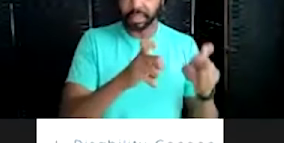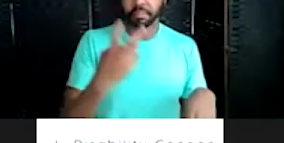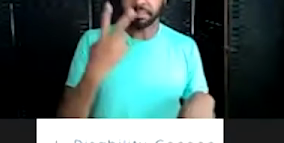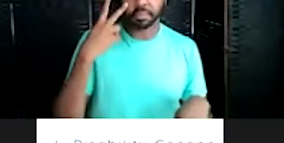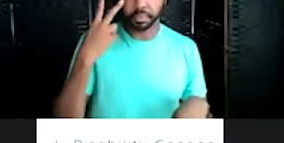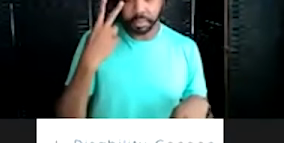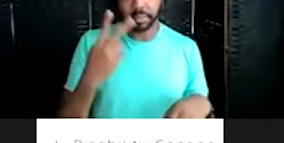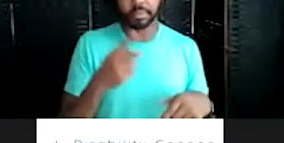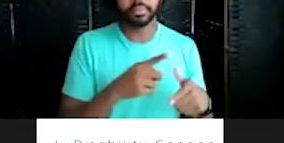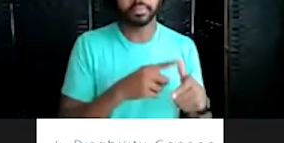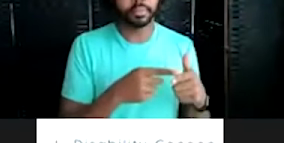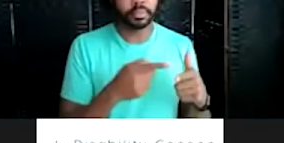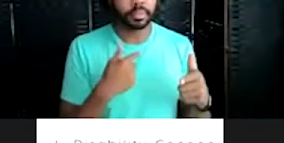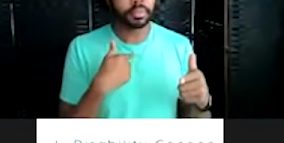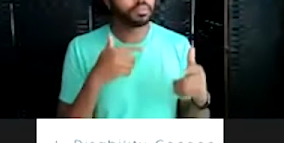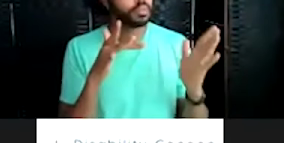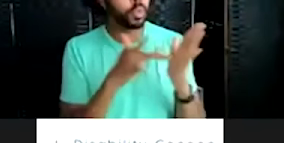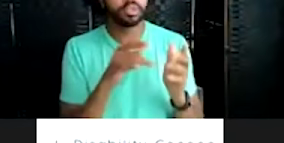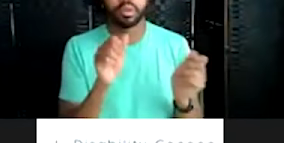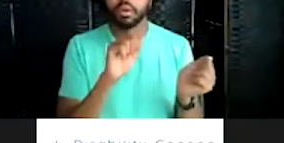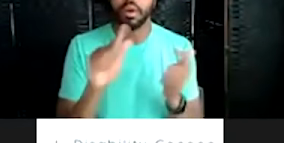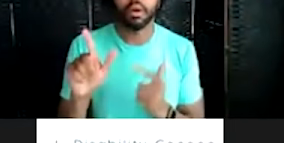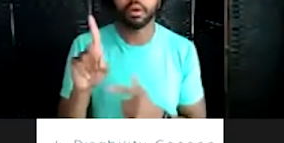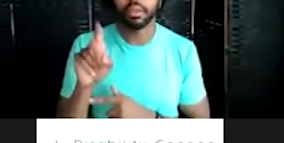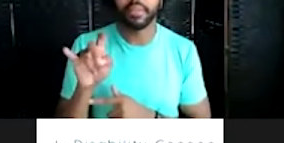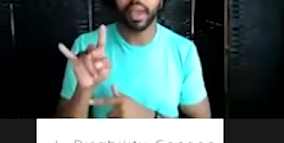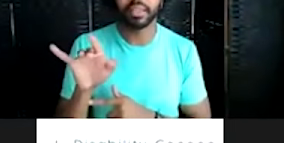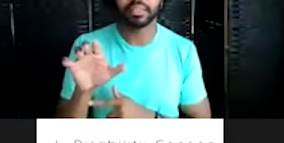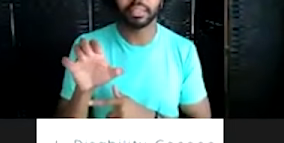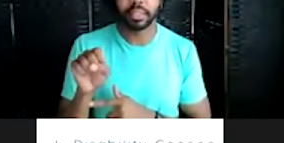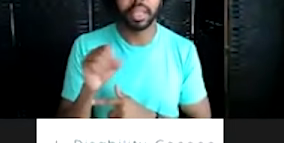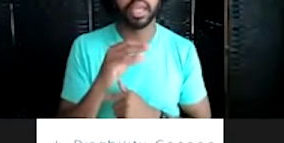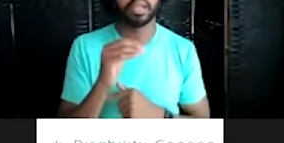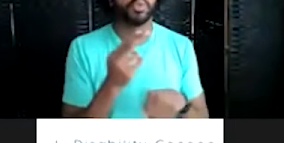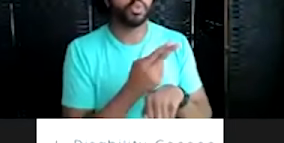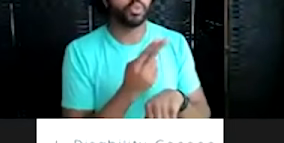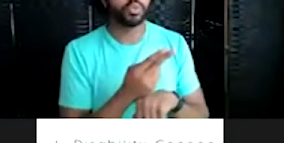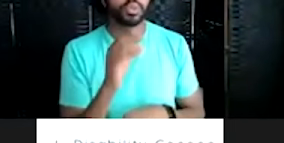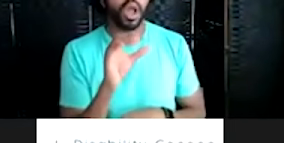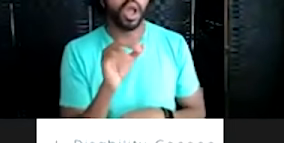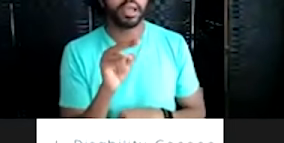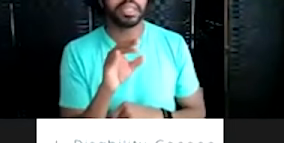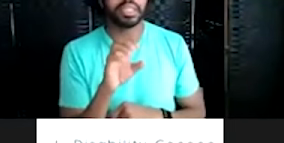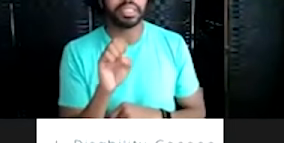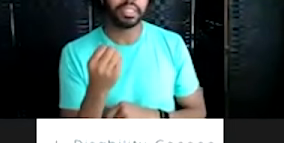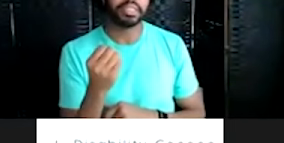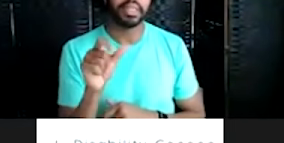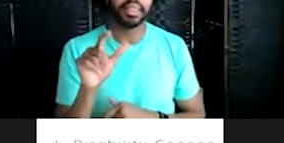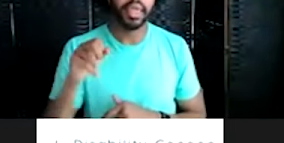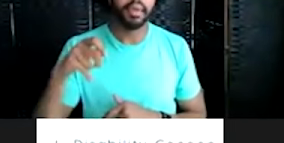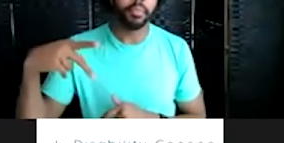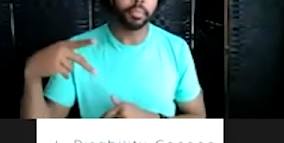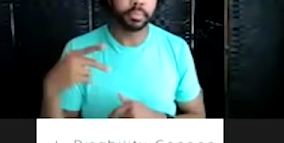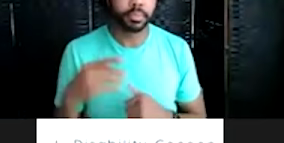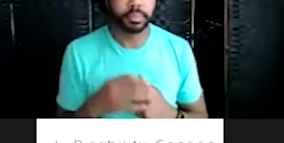to hit All Devices. And I'm going to do Connie's Lamp, and then we're going to do